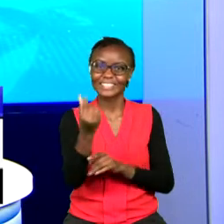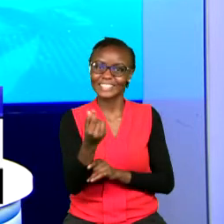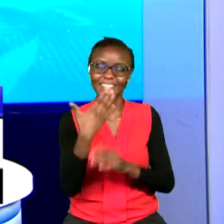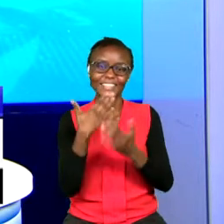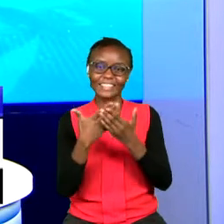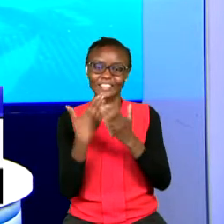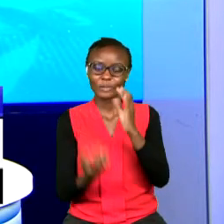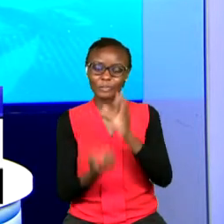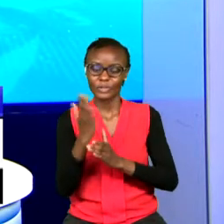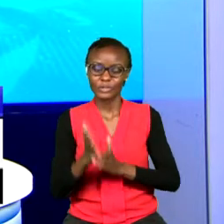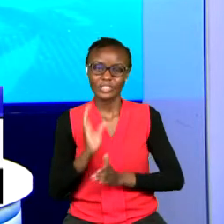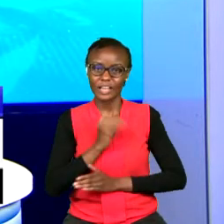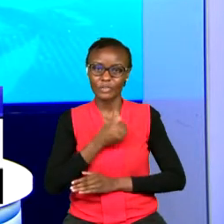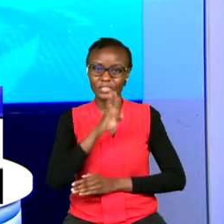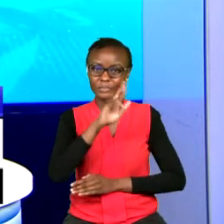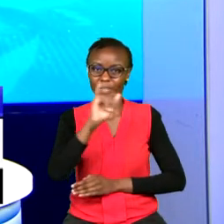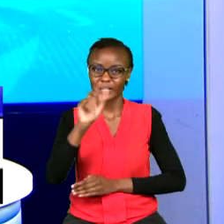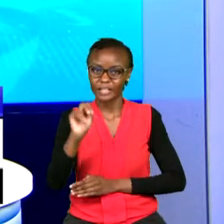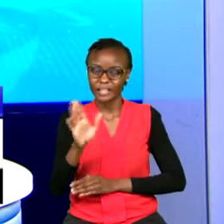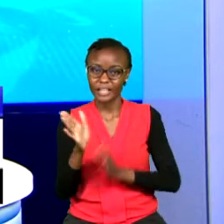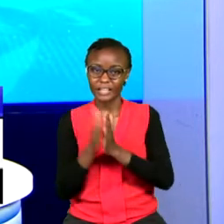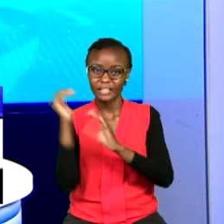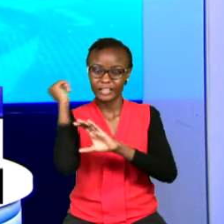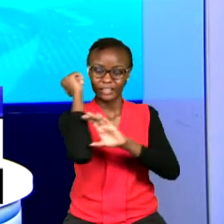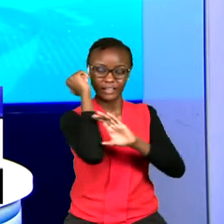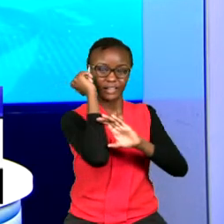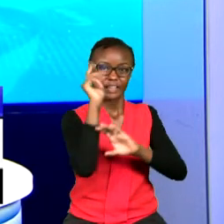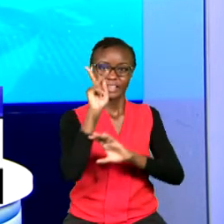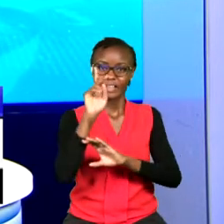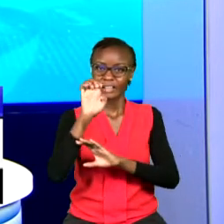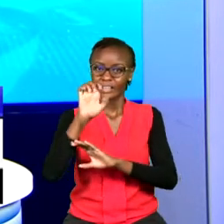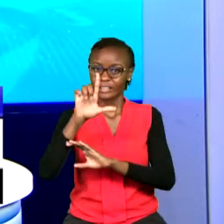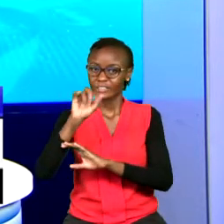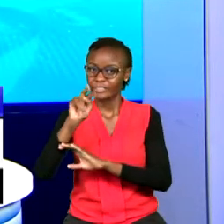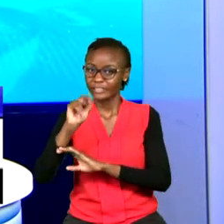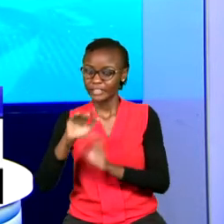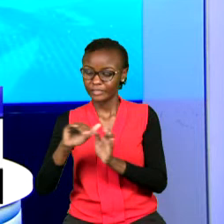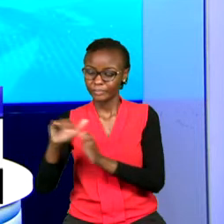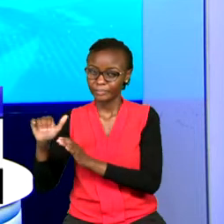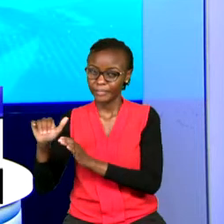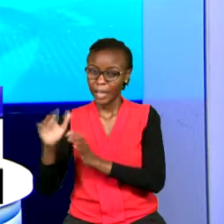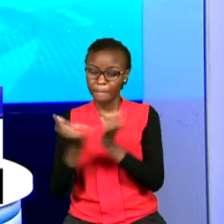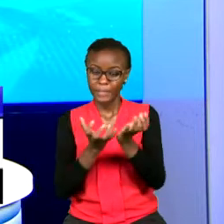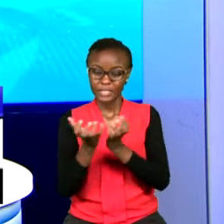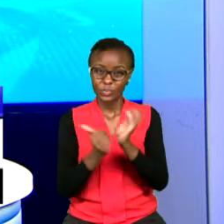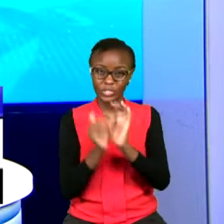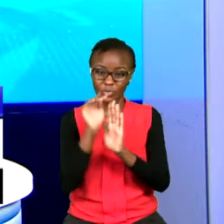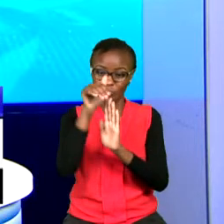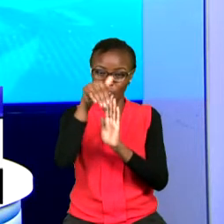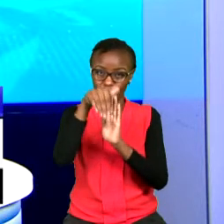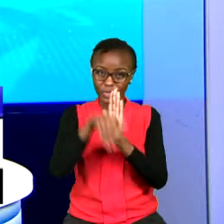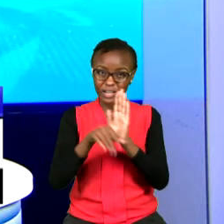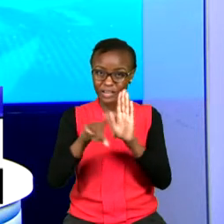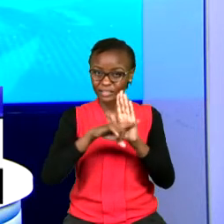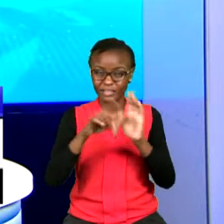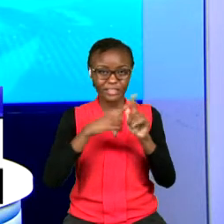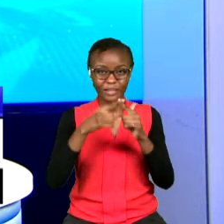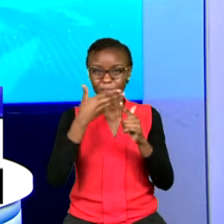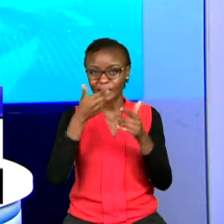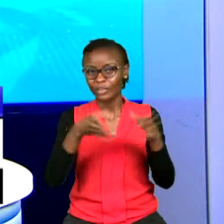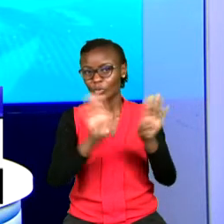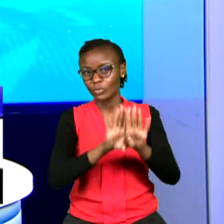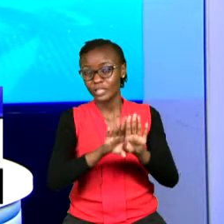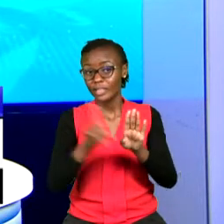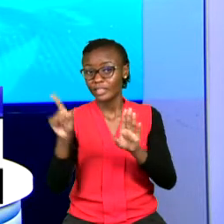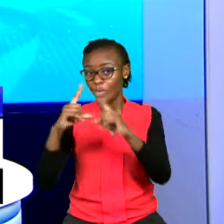producer, Brian Mwenda, and my camera person, Kevin Muhoho. Businesses making losses should be closing down. These are the words of